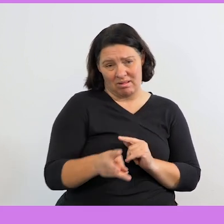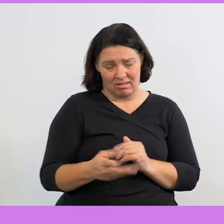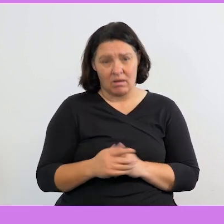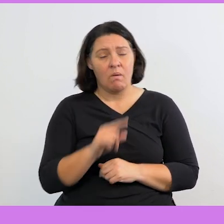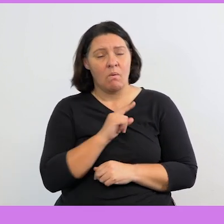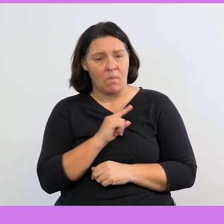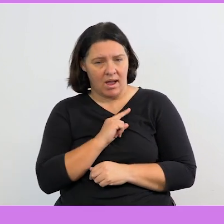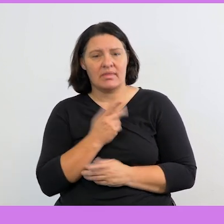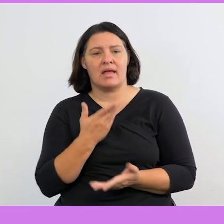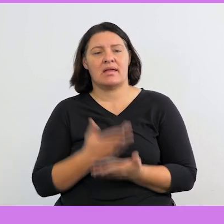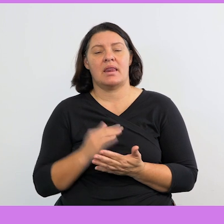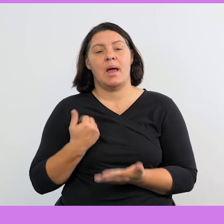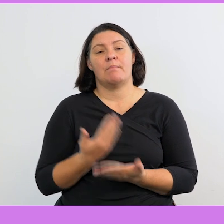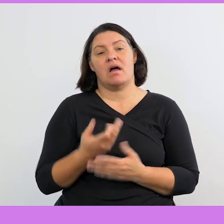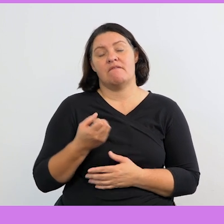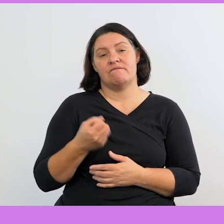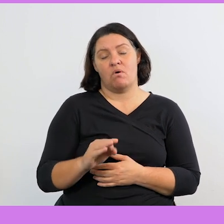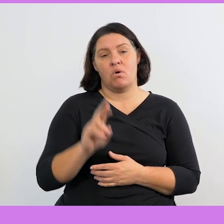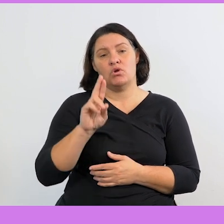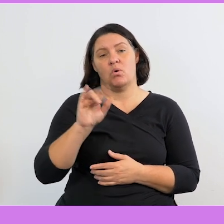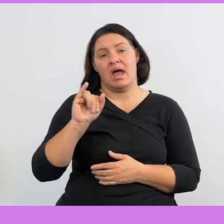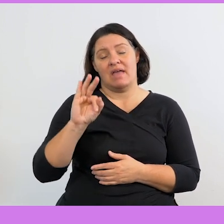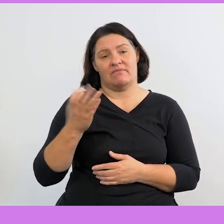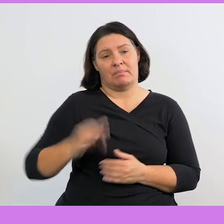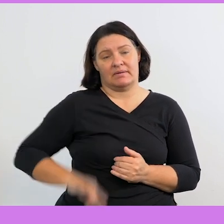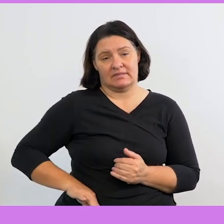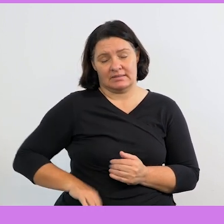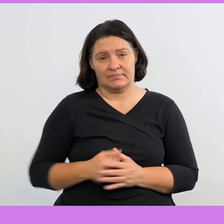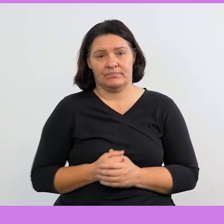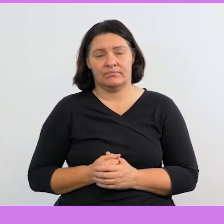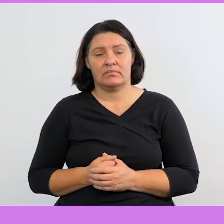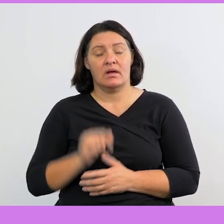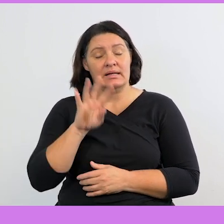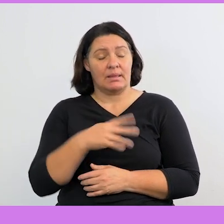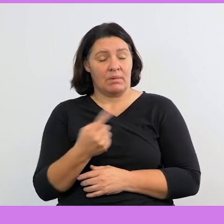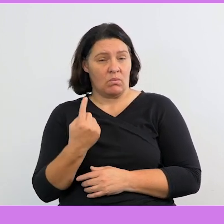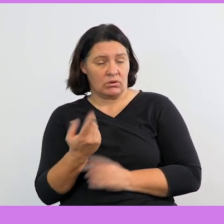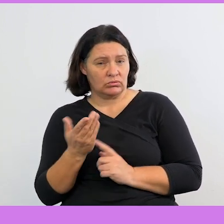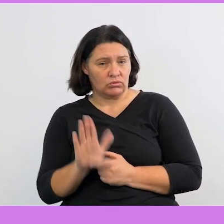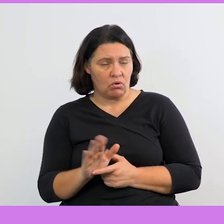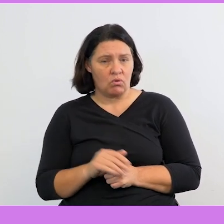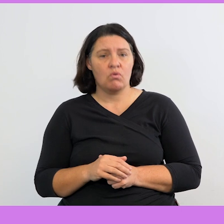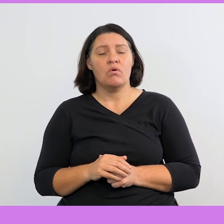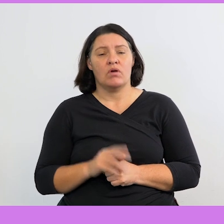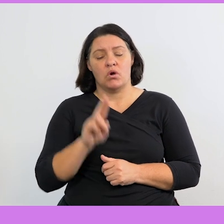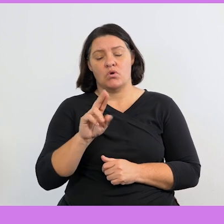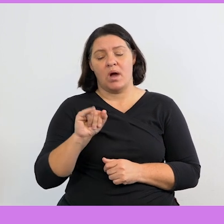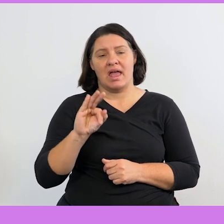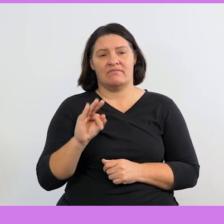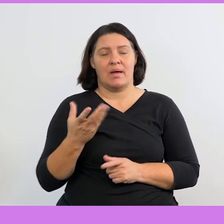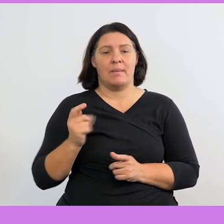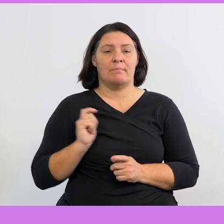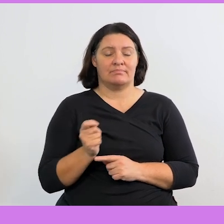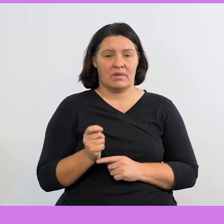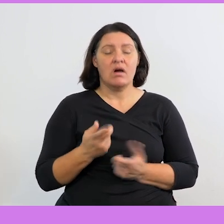will be entitled to apply for UIF benefits. Table 1 shows an extract of the UIF